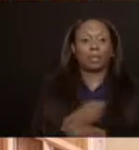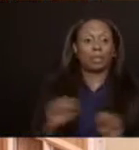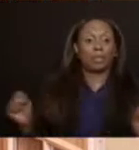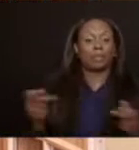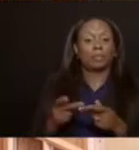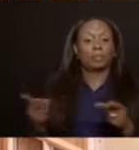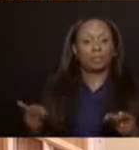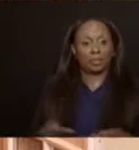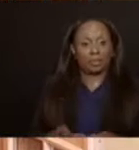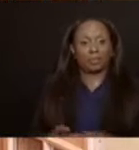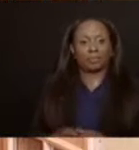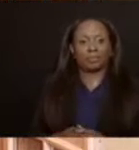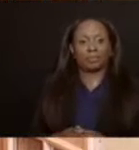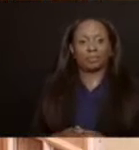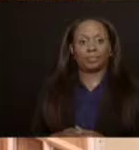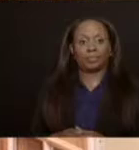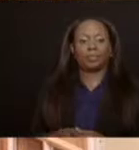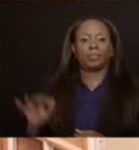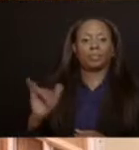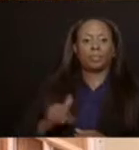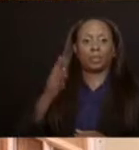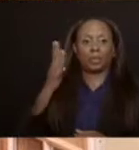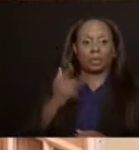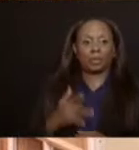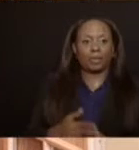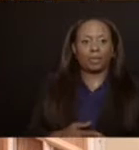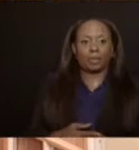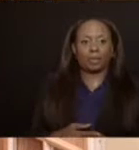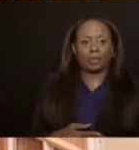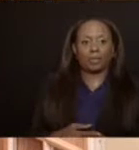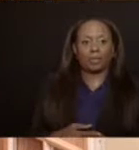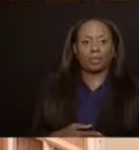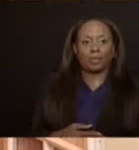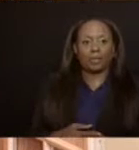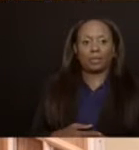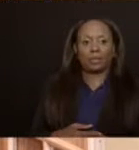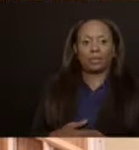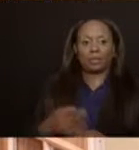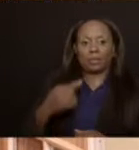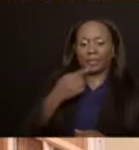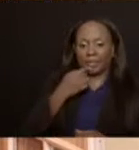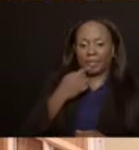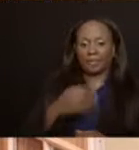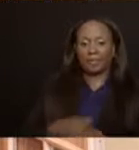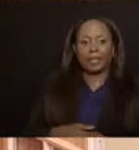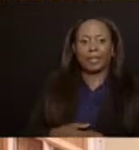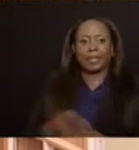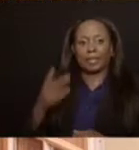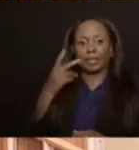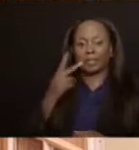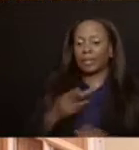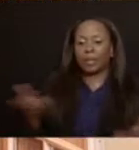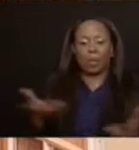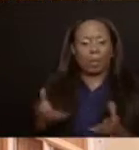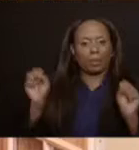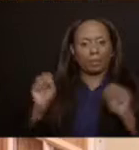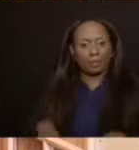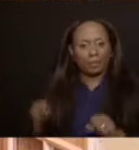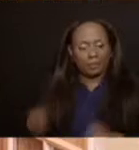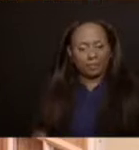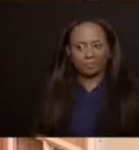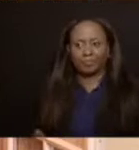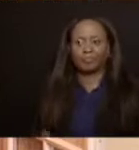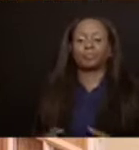that is why we feel that at this stage, we now have to take fresh guard and to look at what is possible. From the